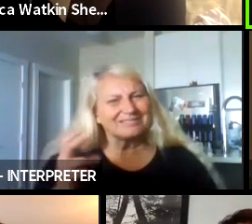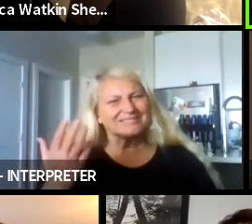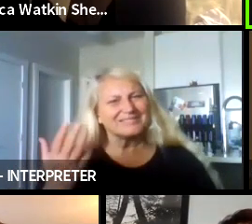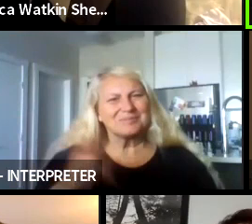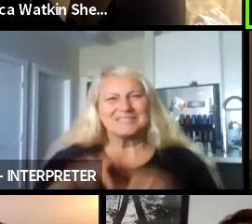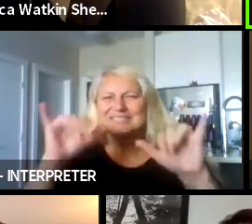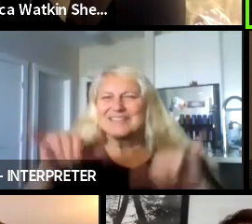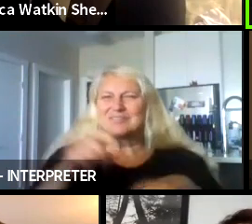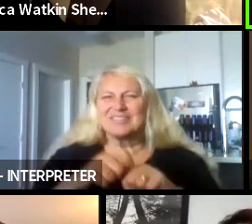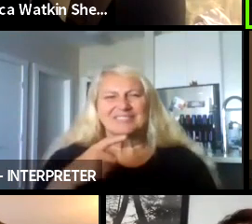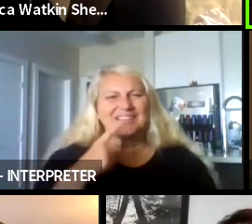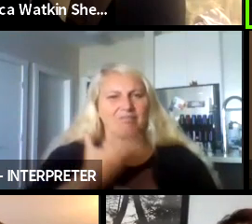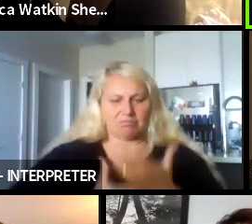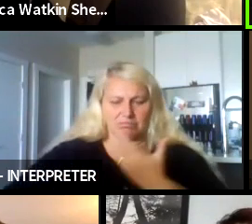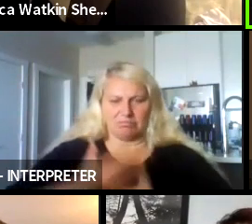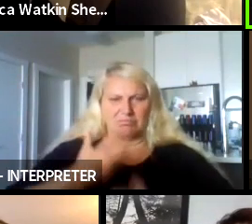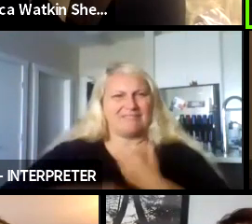have been